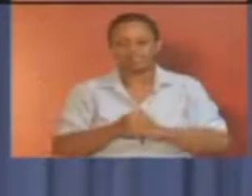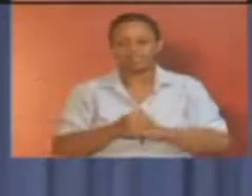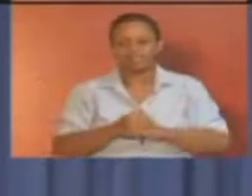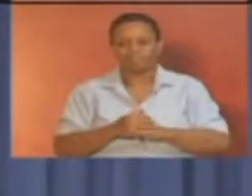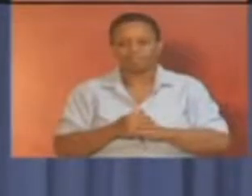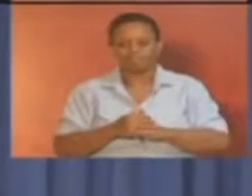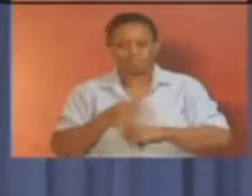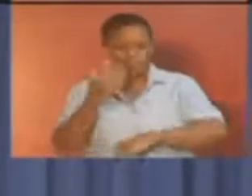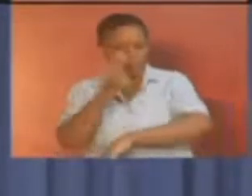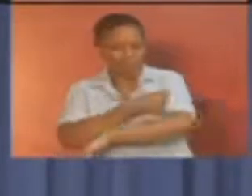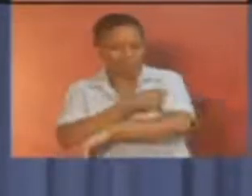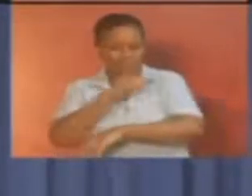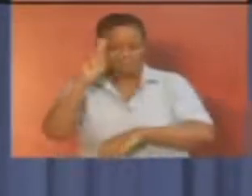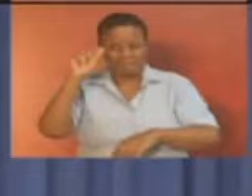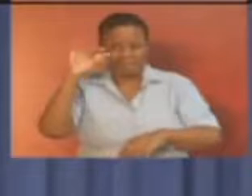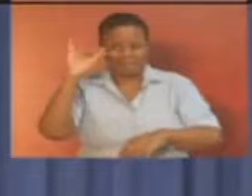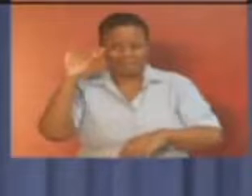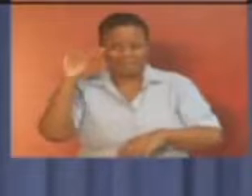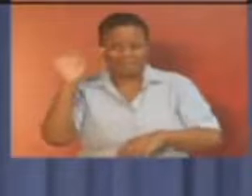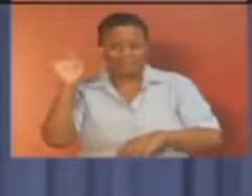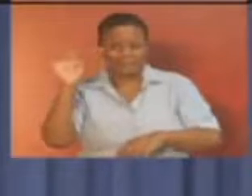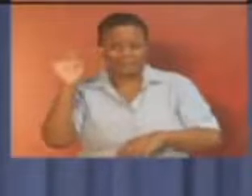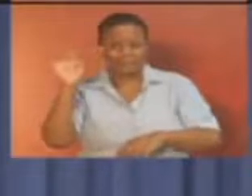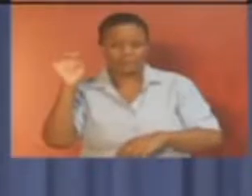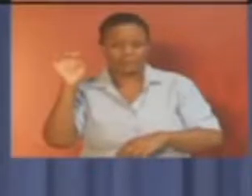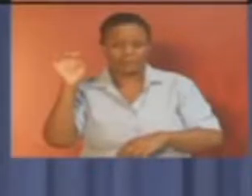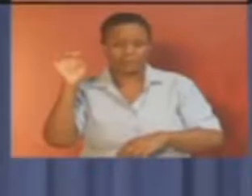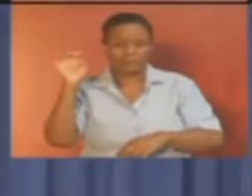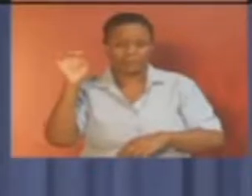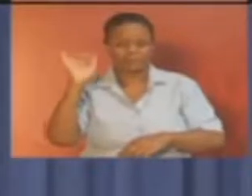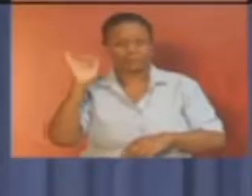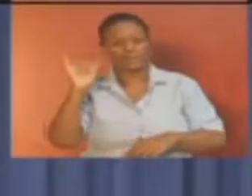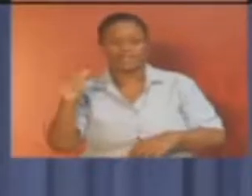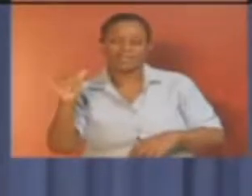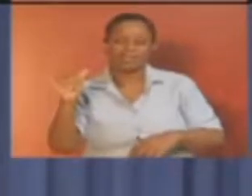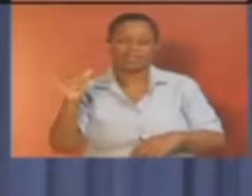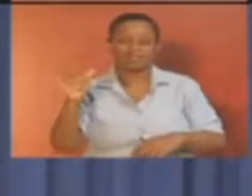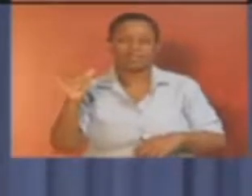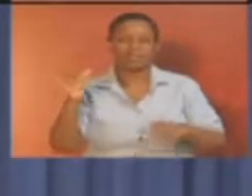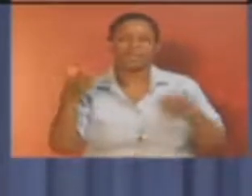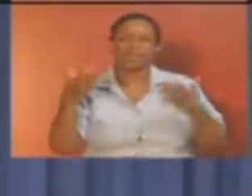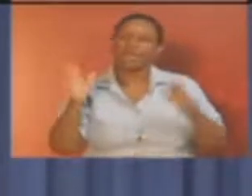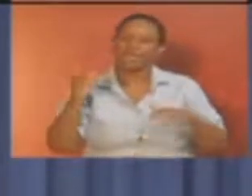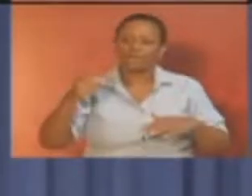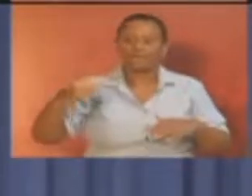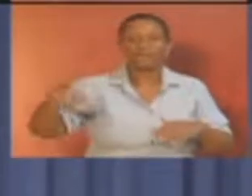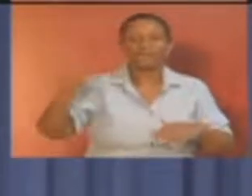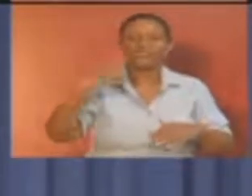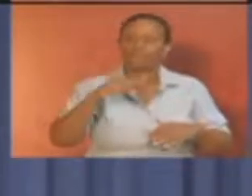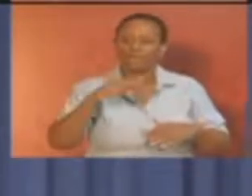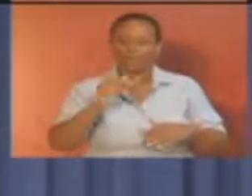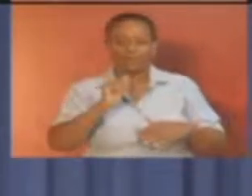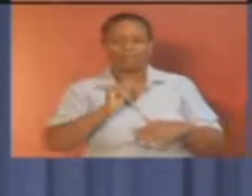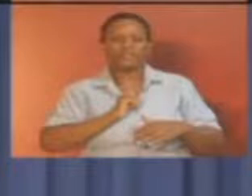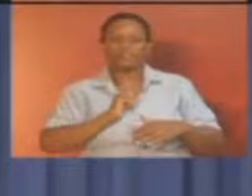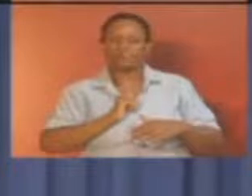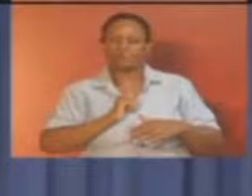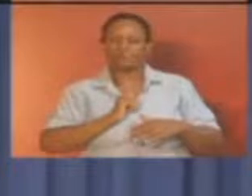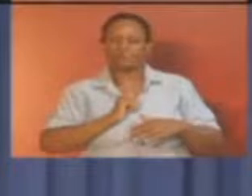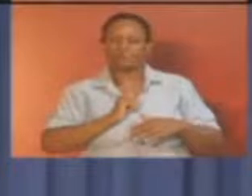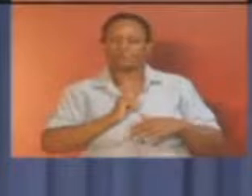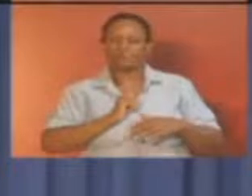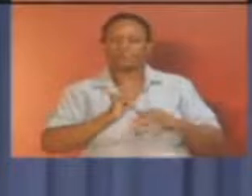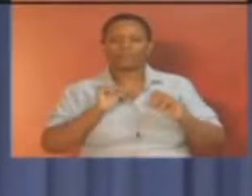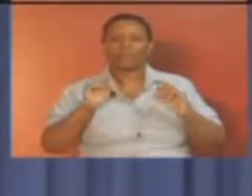is a development which allows you at the personal level to respond better in